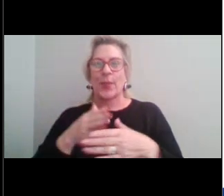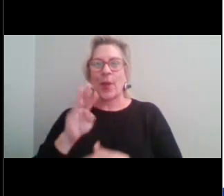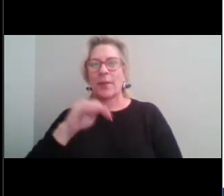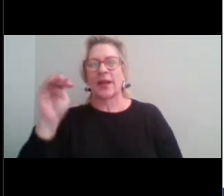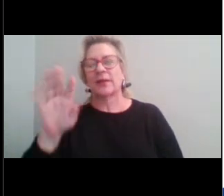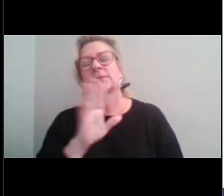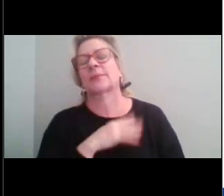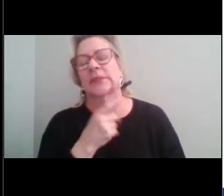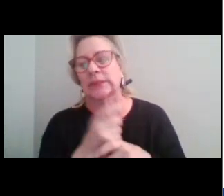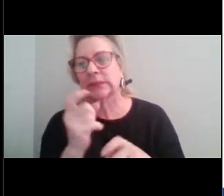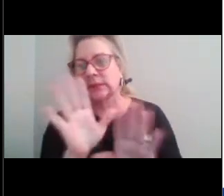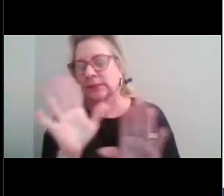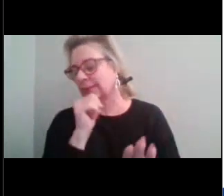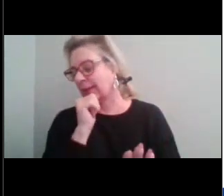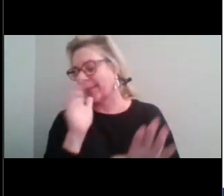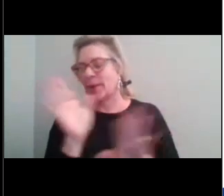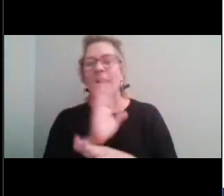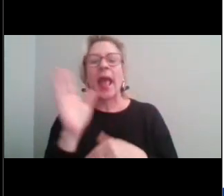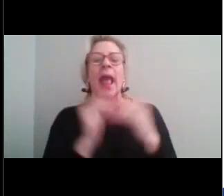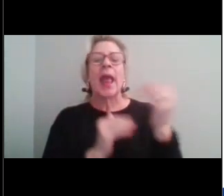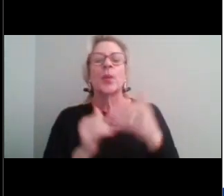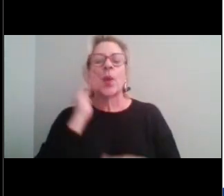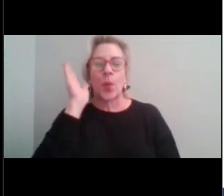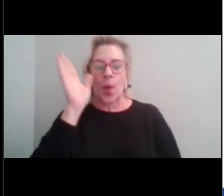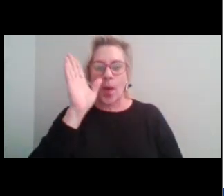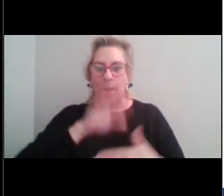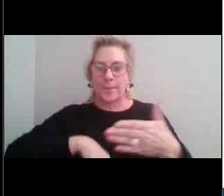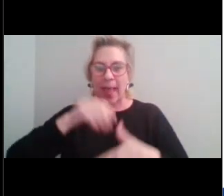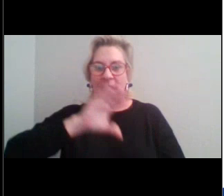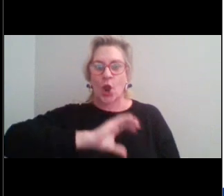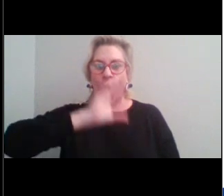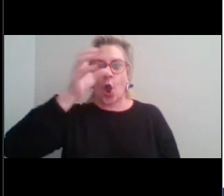kidding. We are going to paint those arches yellow